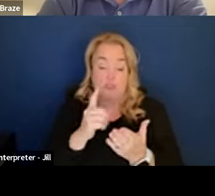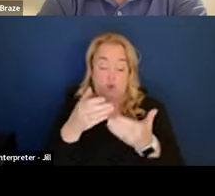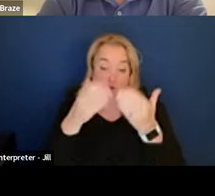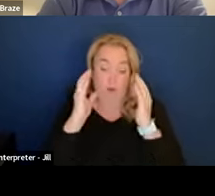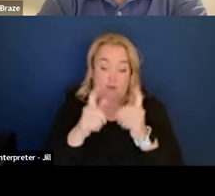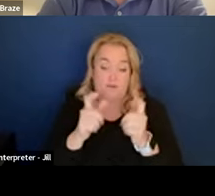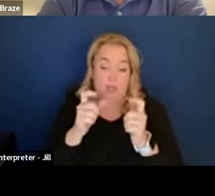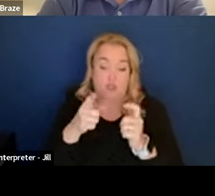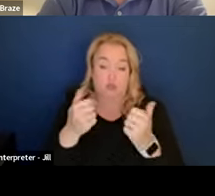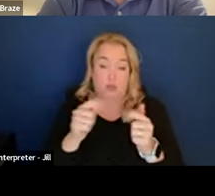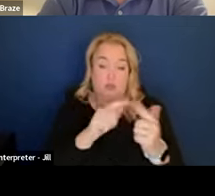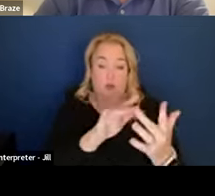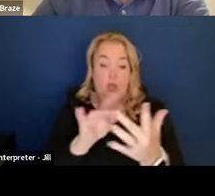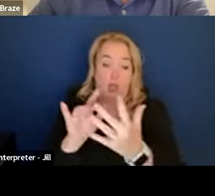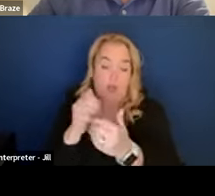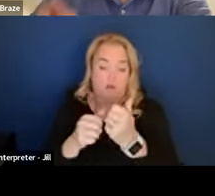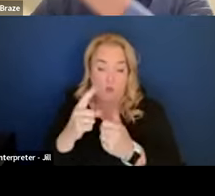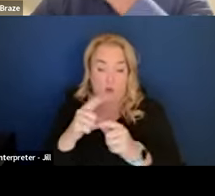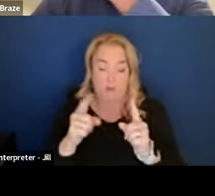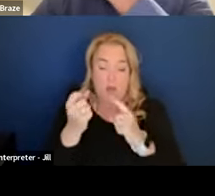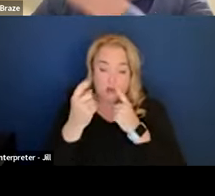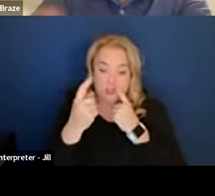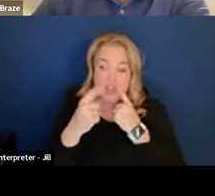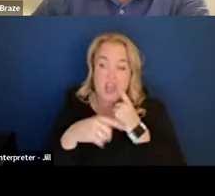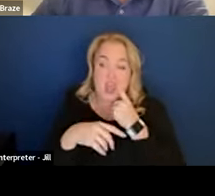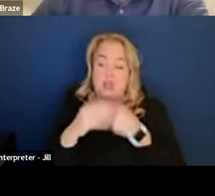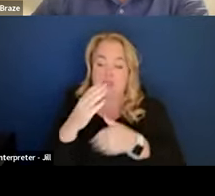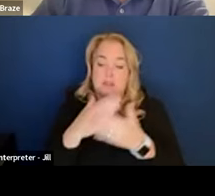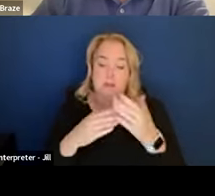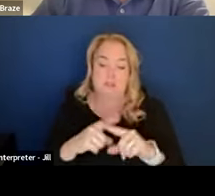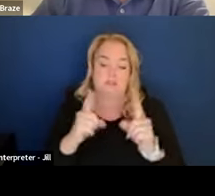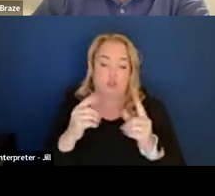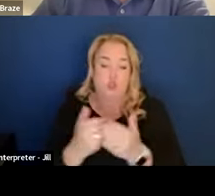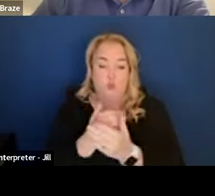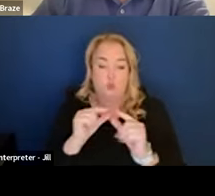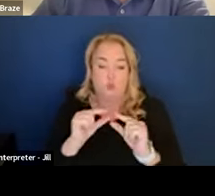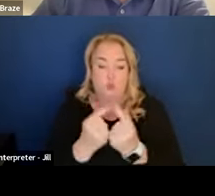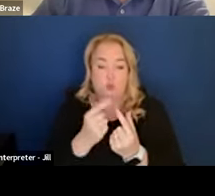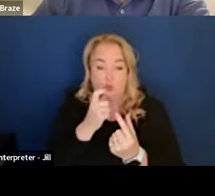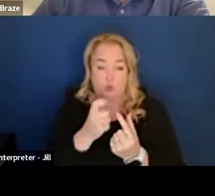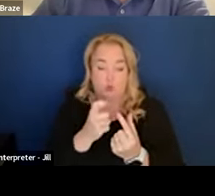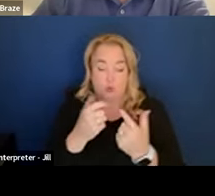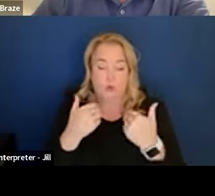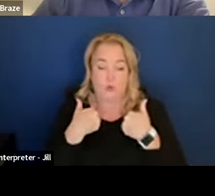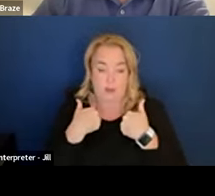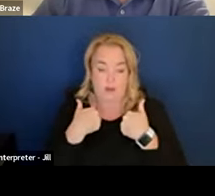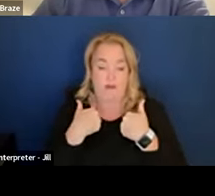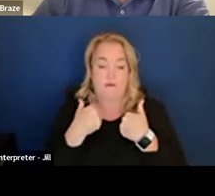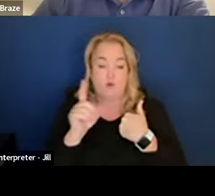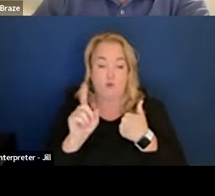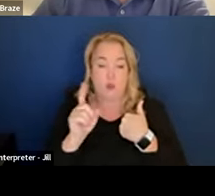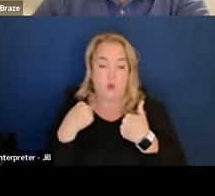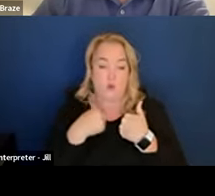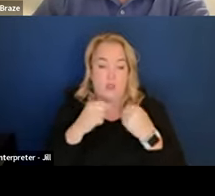trying to reach everybody. So understanding some of these different and newer groups that are coming to bear, and then where can we find, I